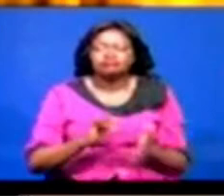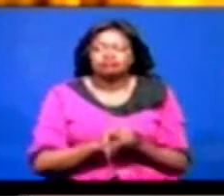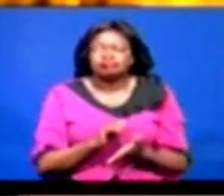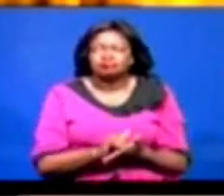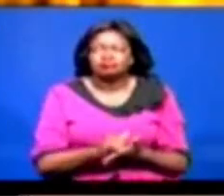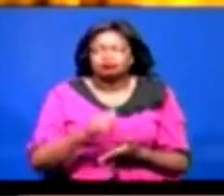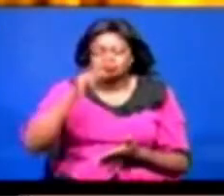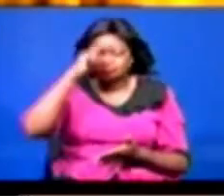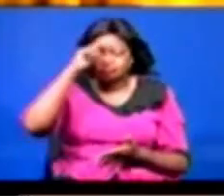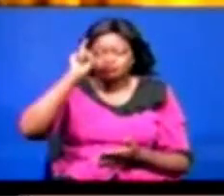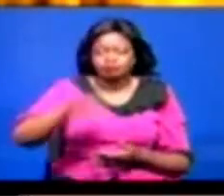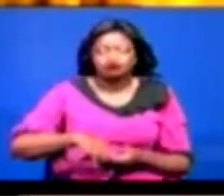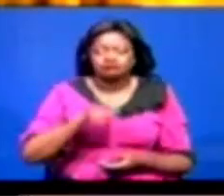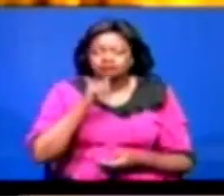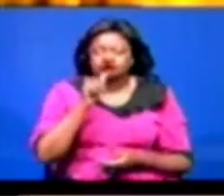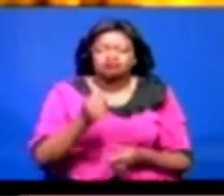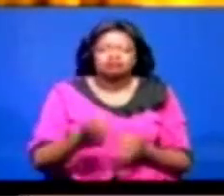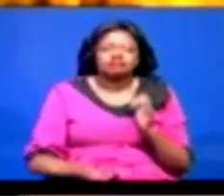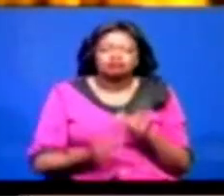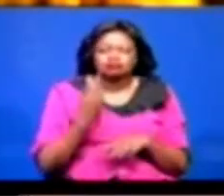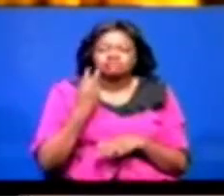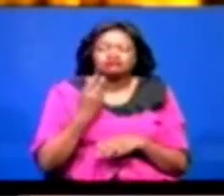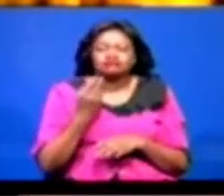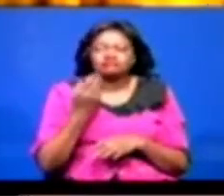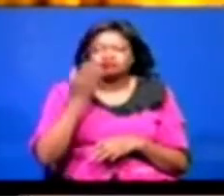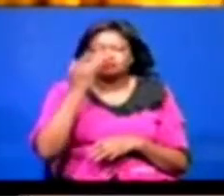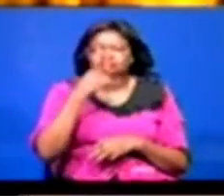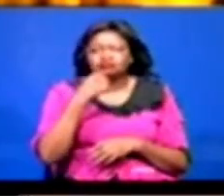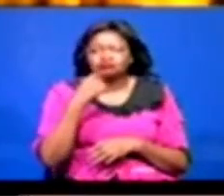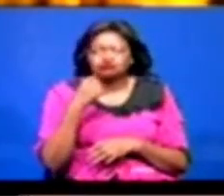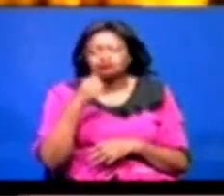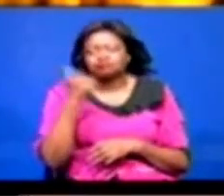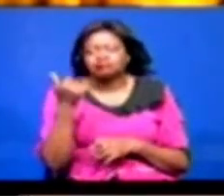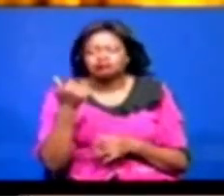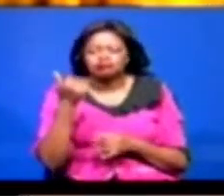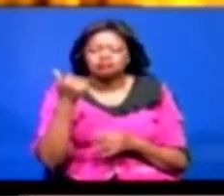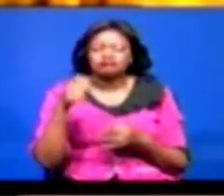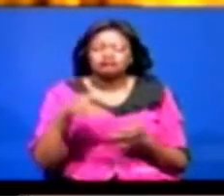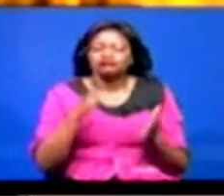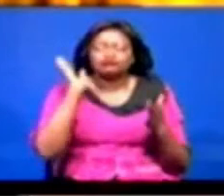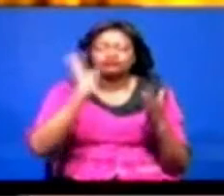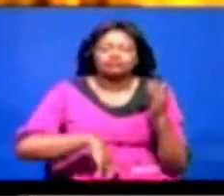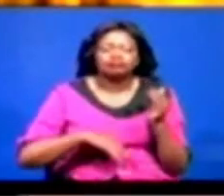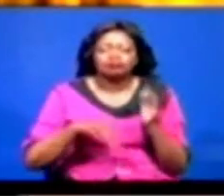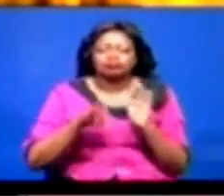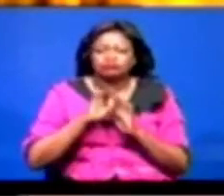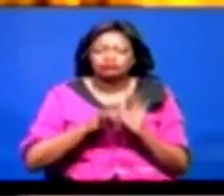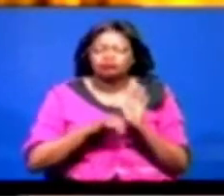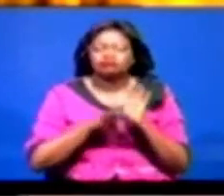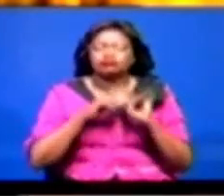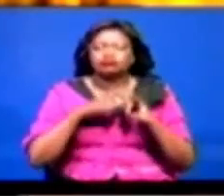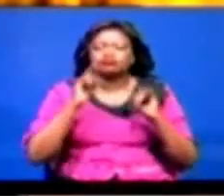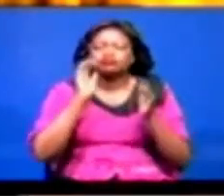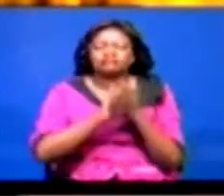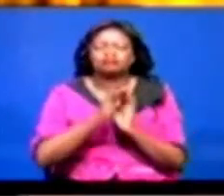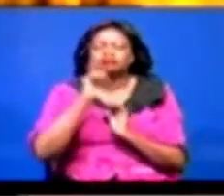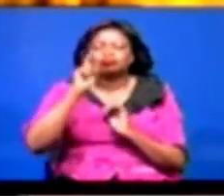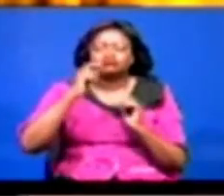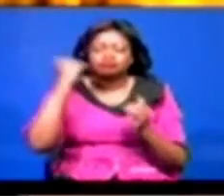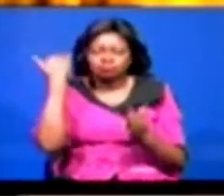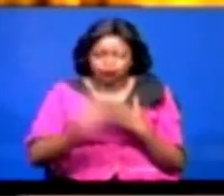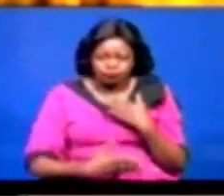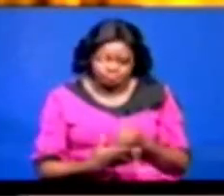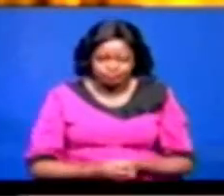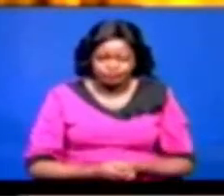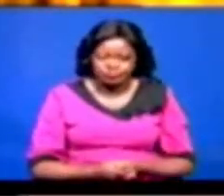should not be established by means other than those set out in the Constitution. But equally, nobody should stop